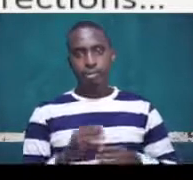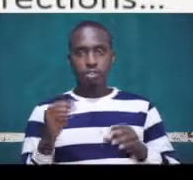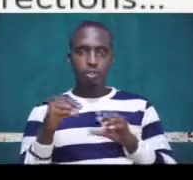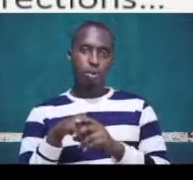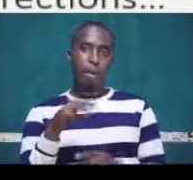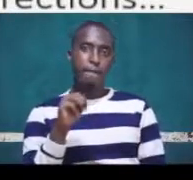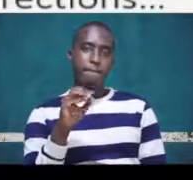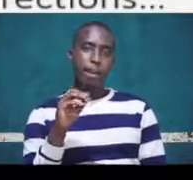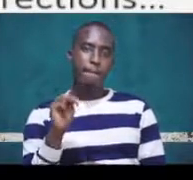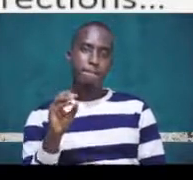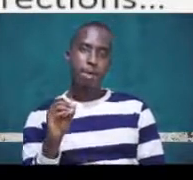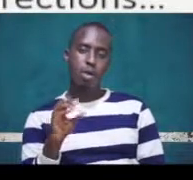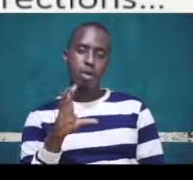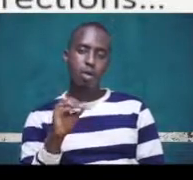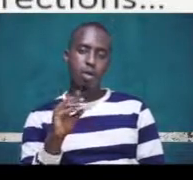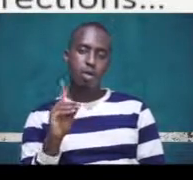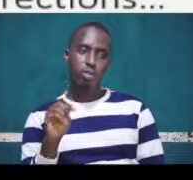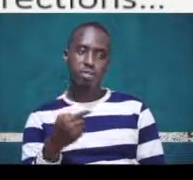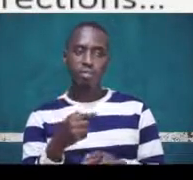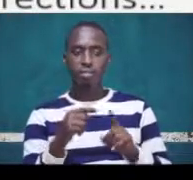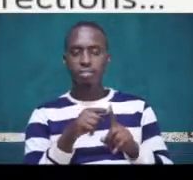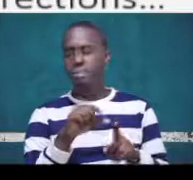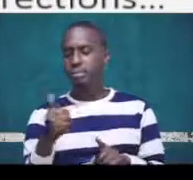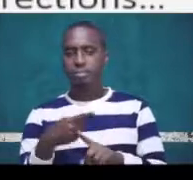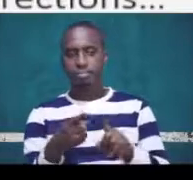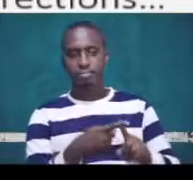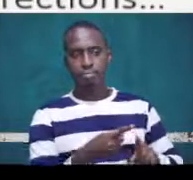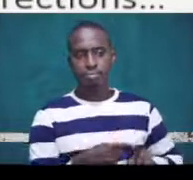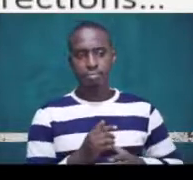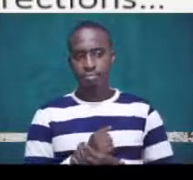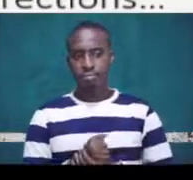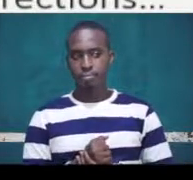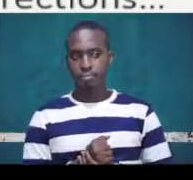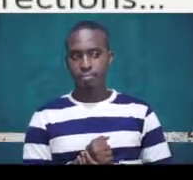momo, codes, star, hash, pra, whatever.